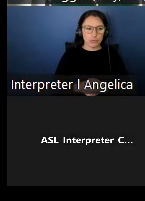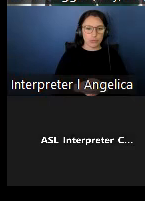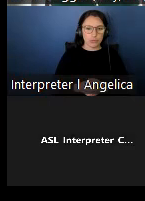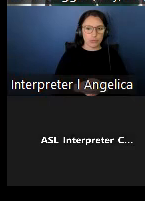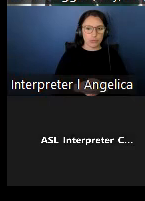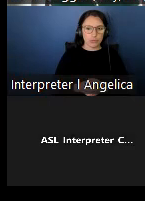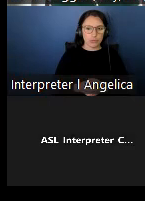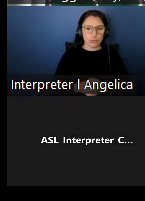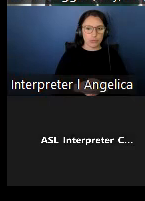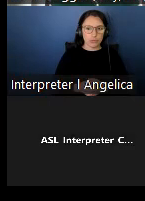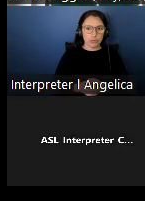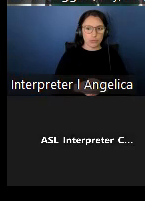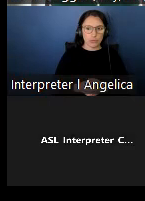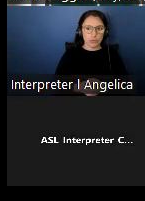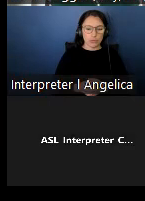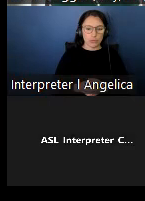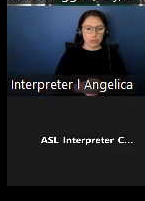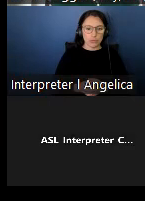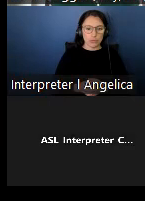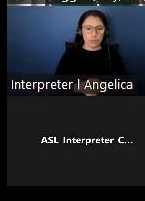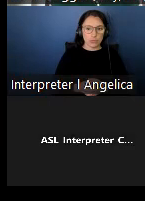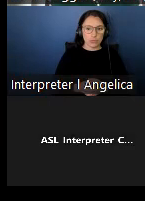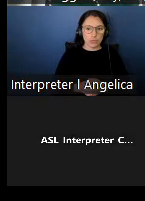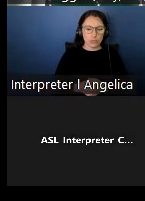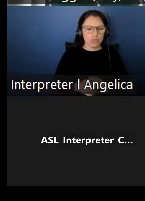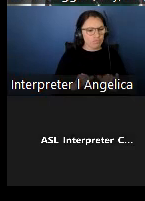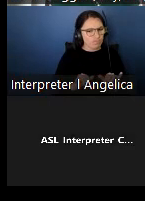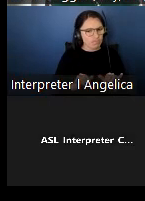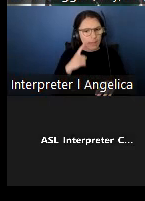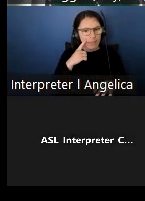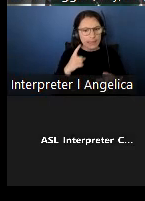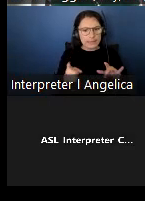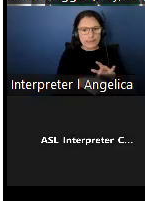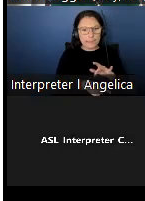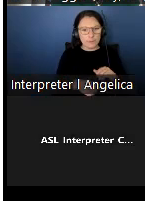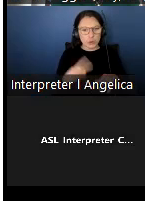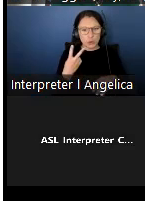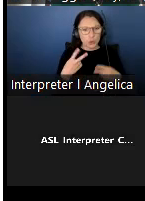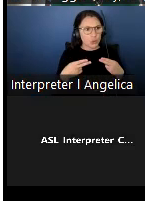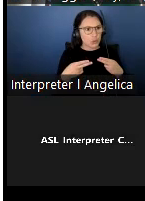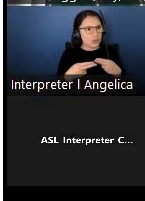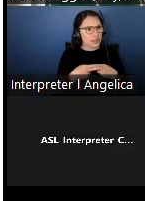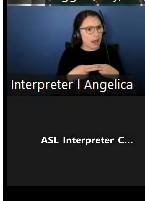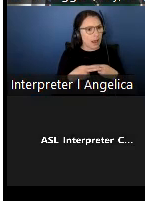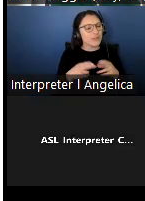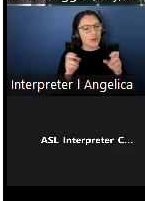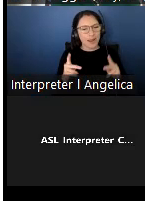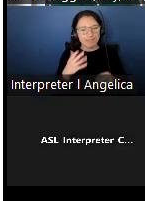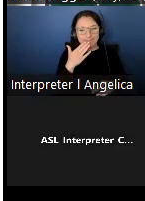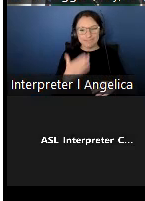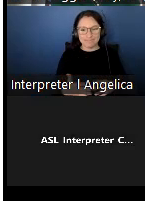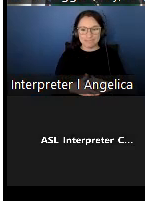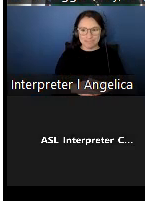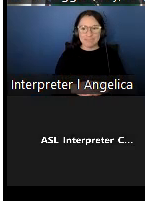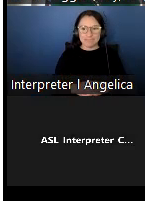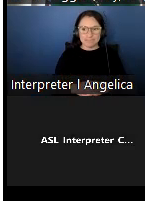All right. Oh, I think we skipped 2 slides. Thank you.